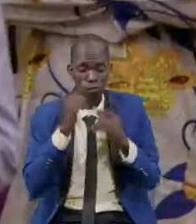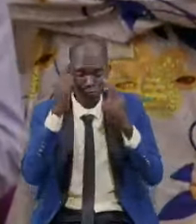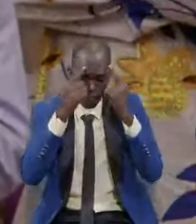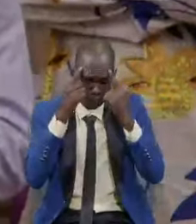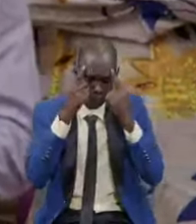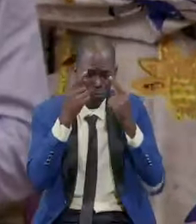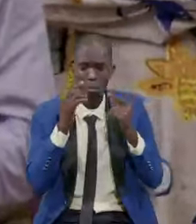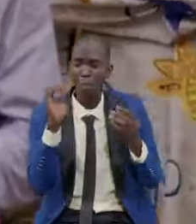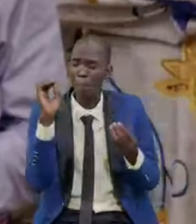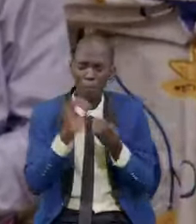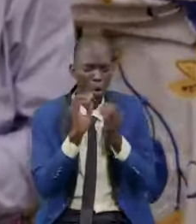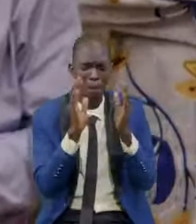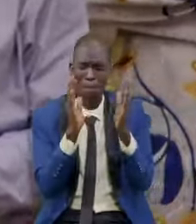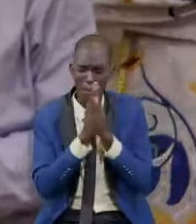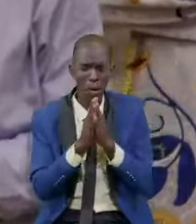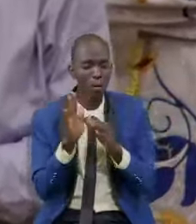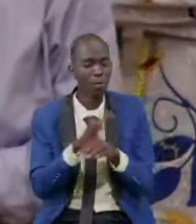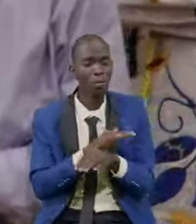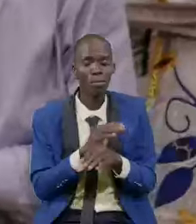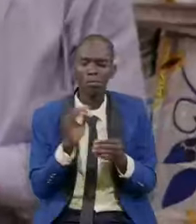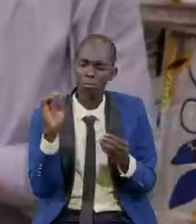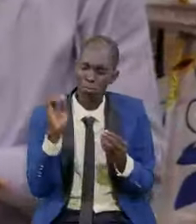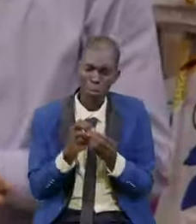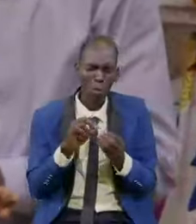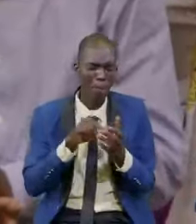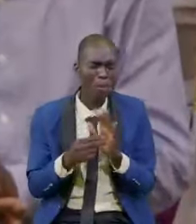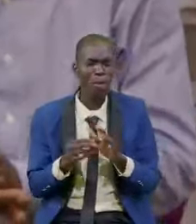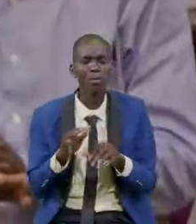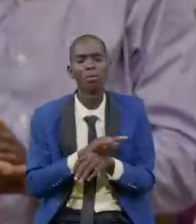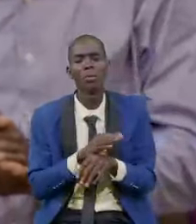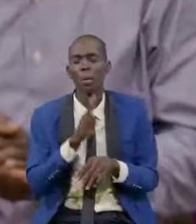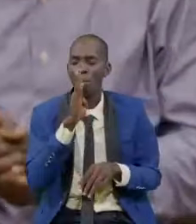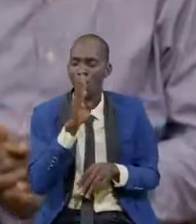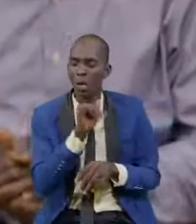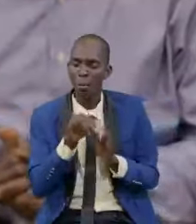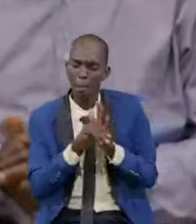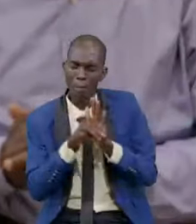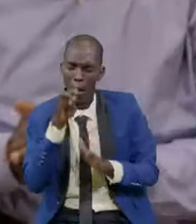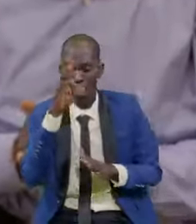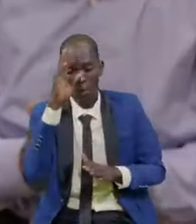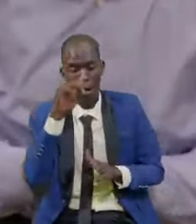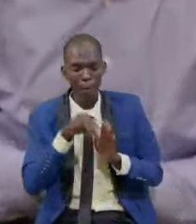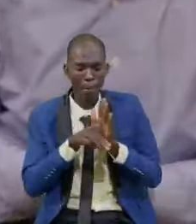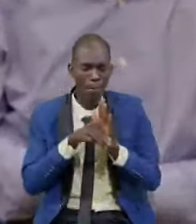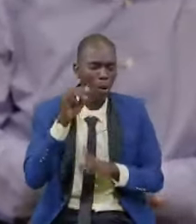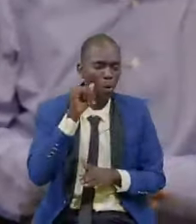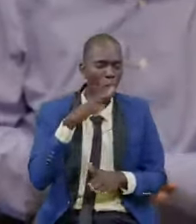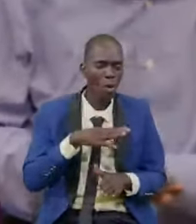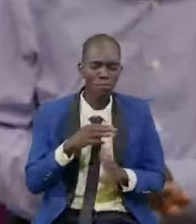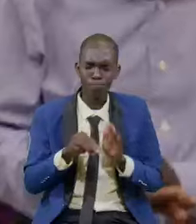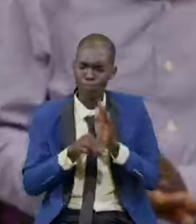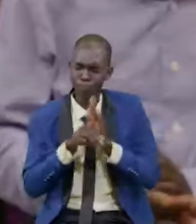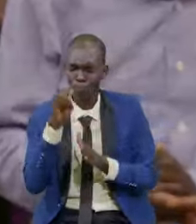more purposeful. Be a matured man, a matured woman, matured